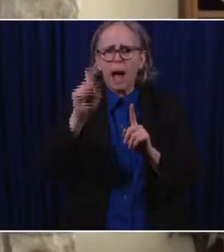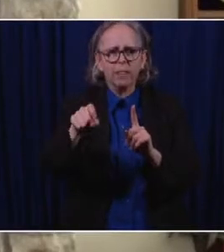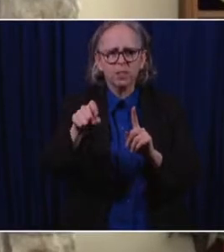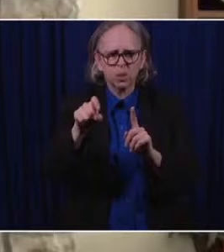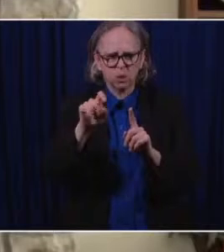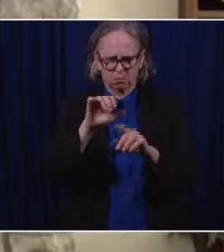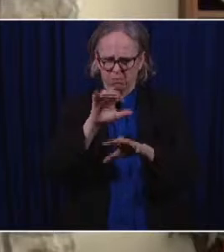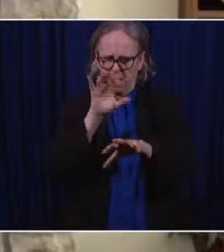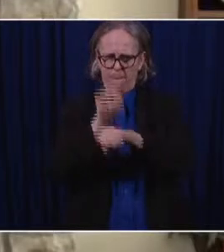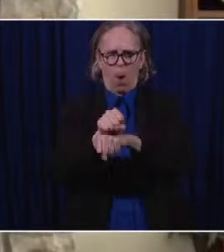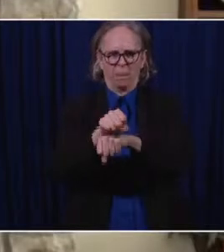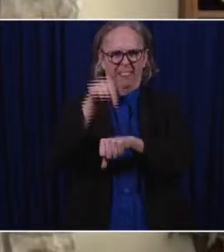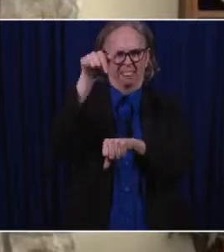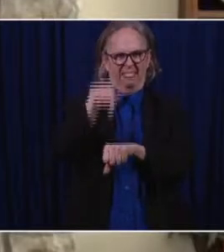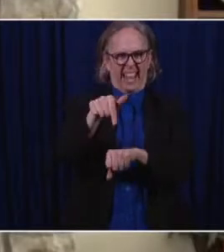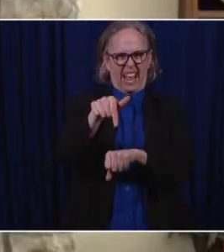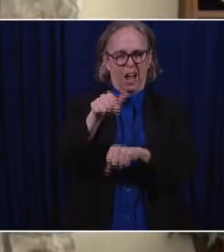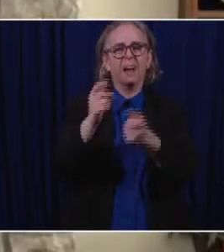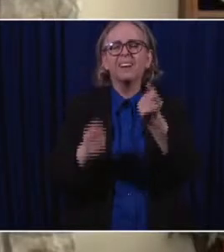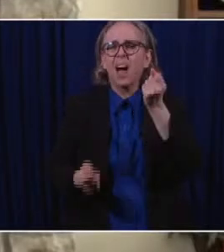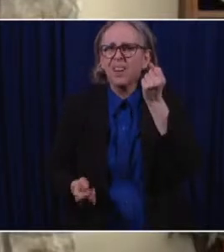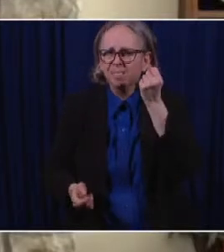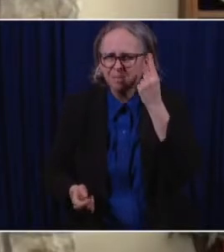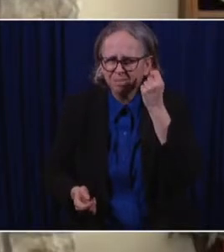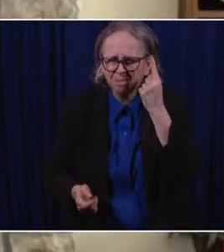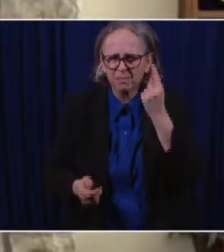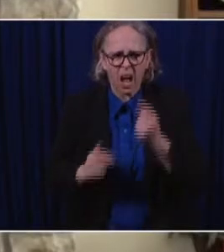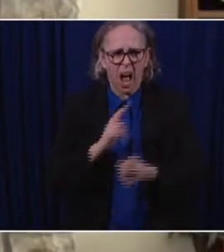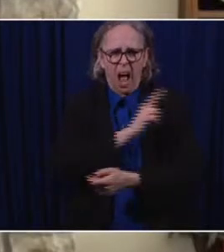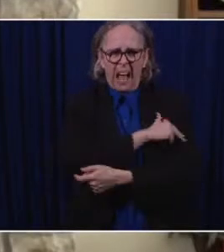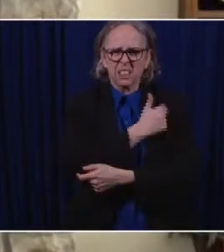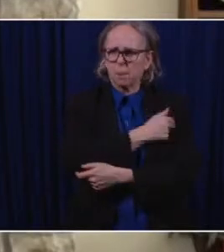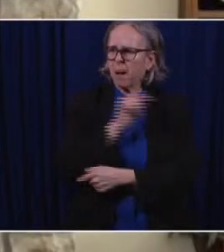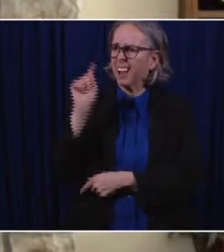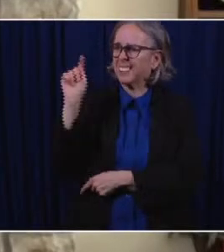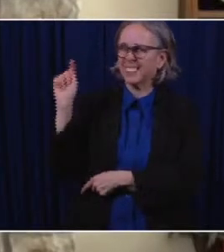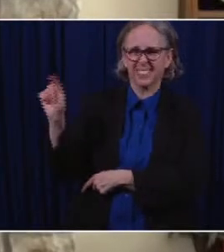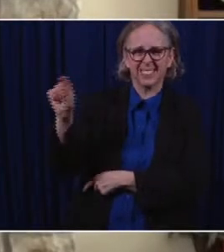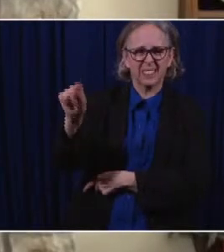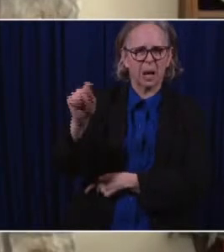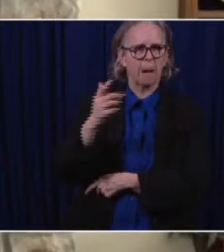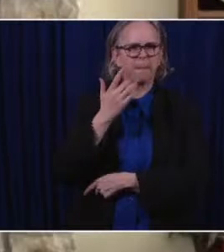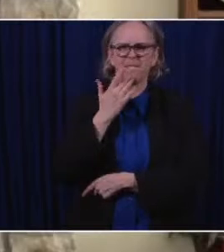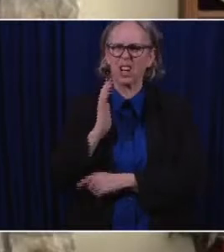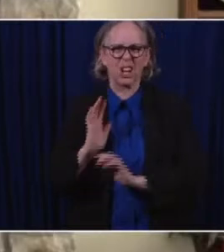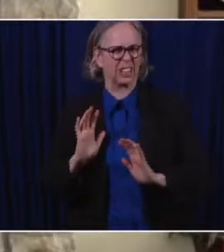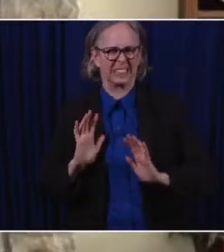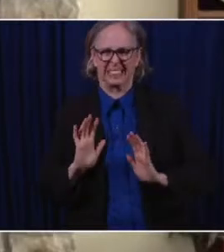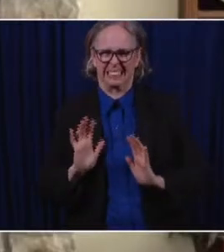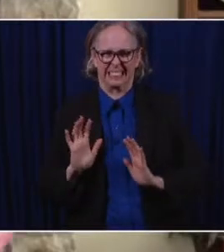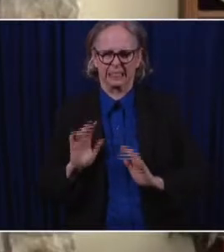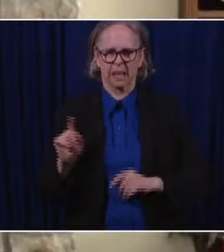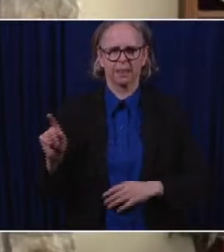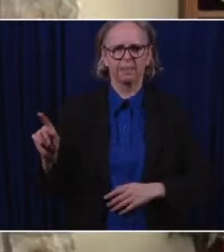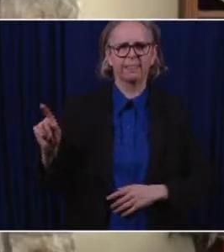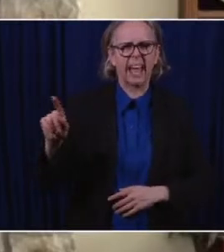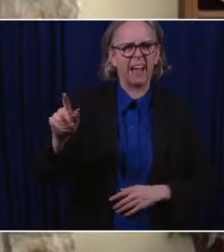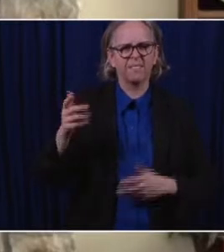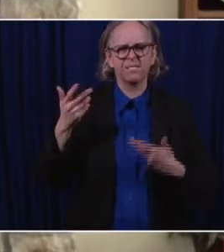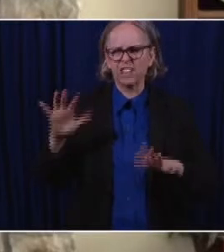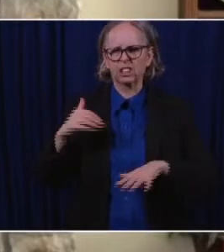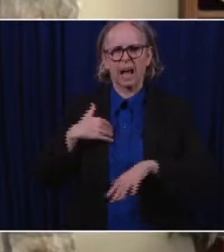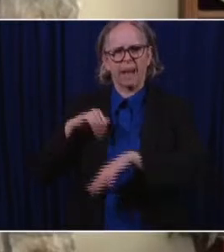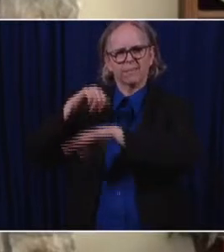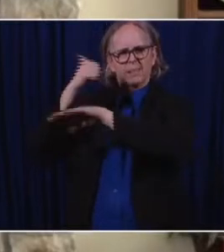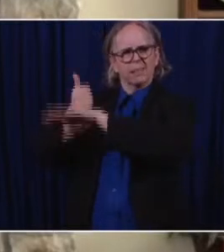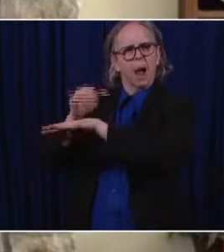don't want to do that. They don't want to have it. They have their own system, and so but there will be a way you can link into that.